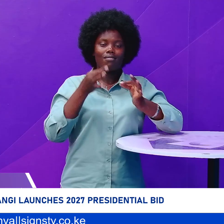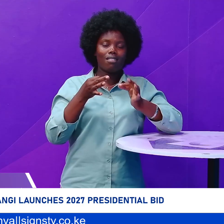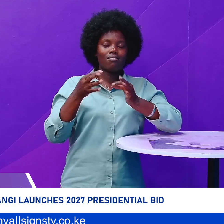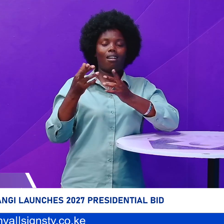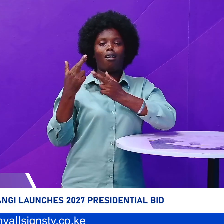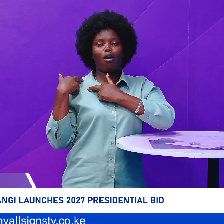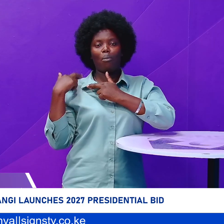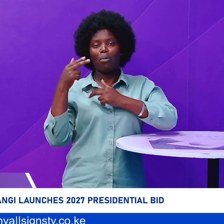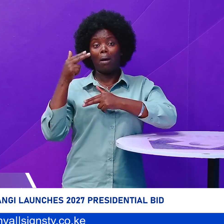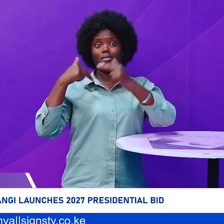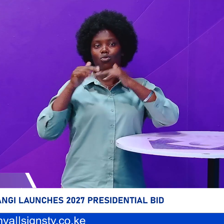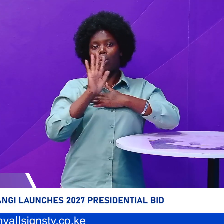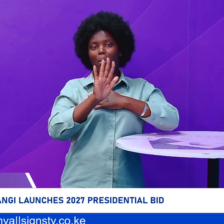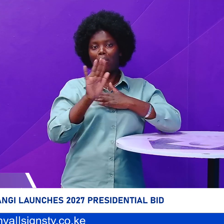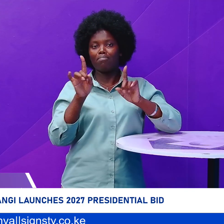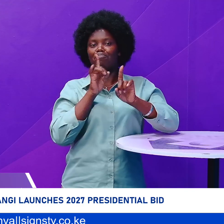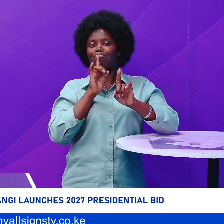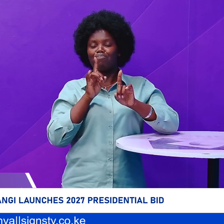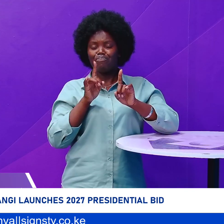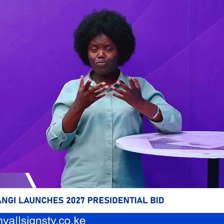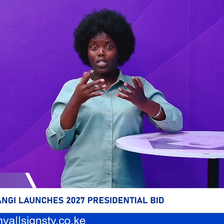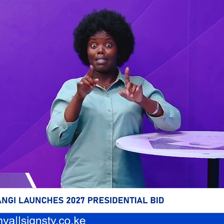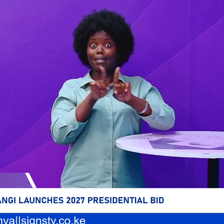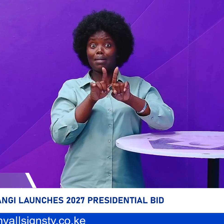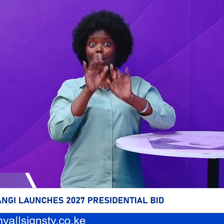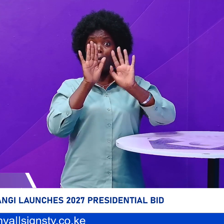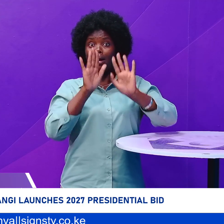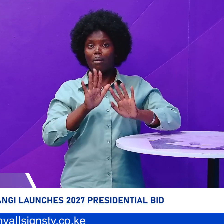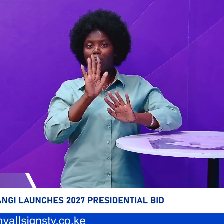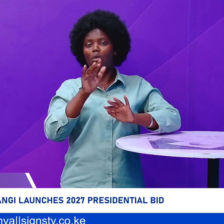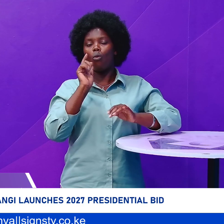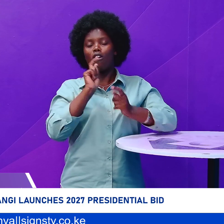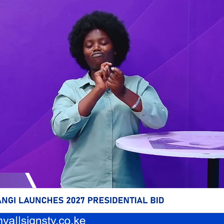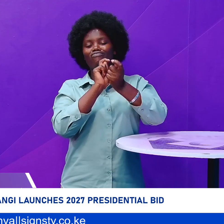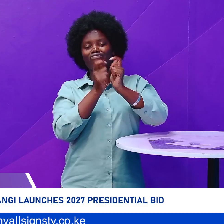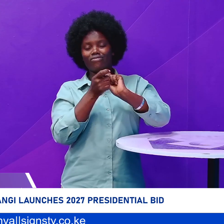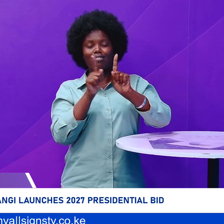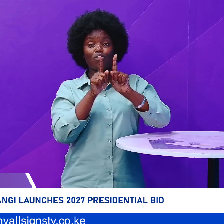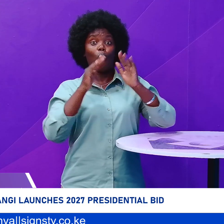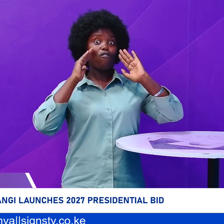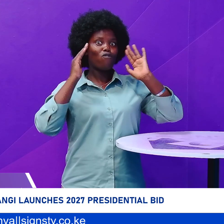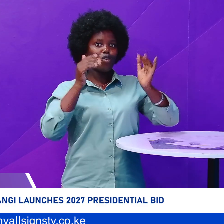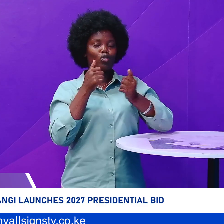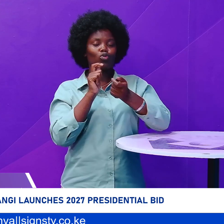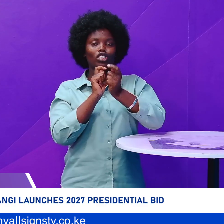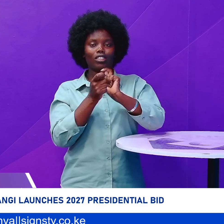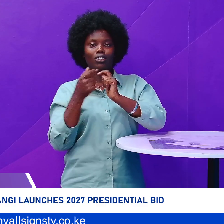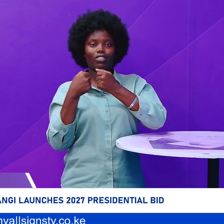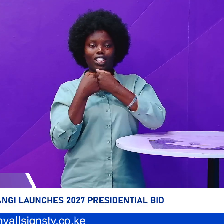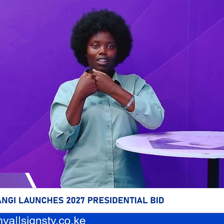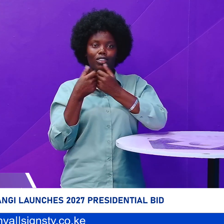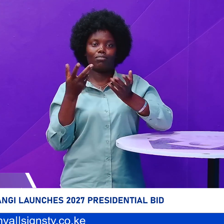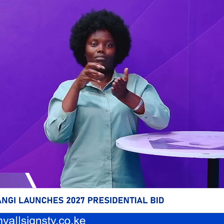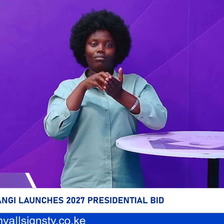The activist, known for his bold stance on social justice and accountability, stated that his campaign